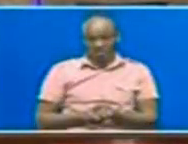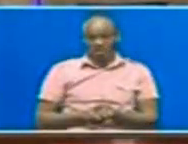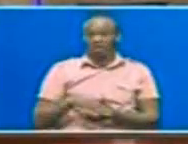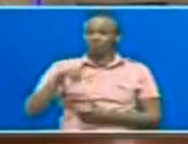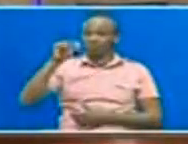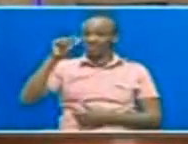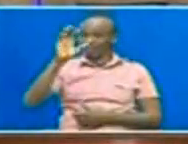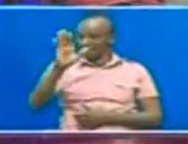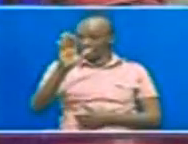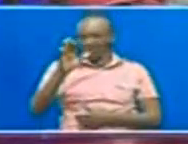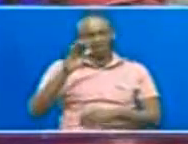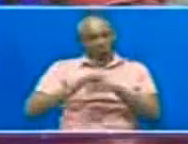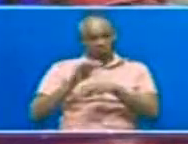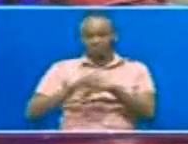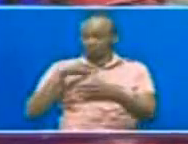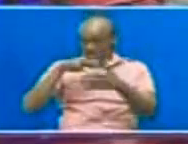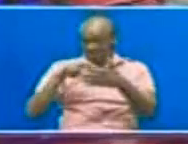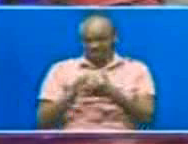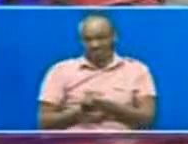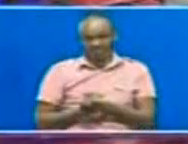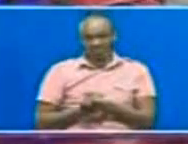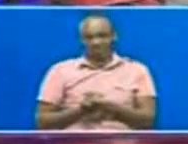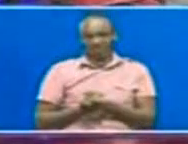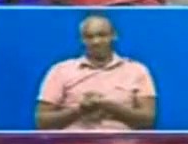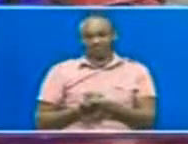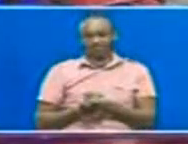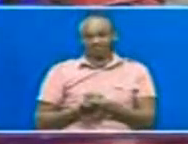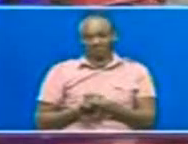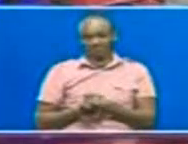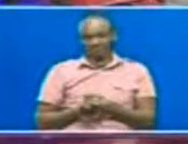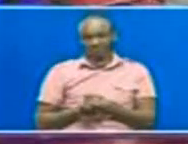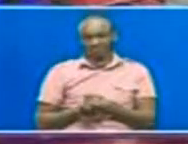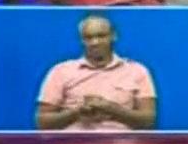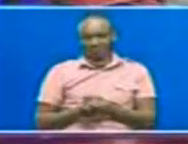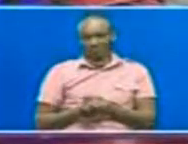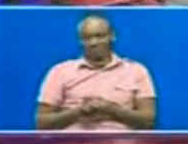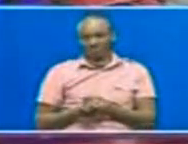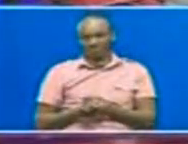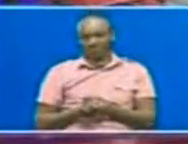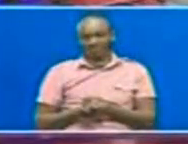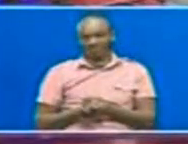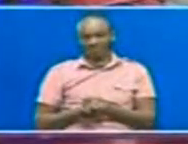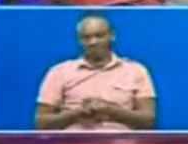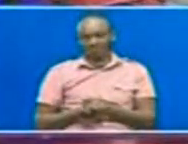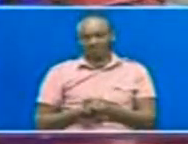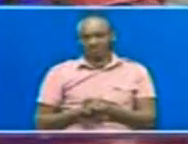I love your tweets. They're great. Joe, you should... Hata tweet a huko. It's out, okay.